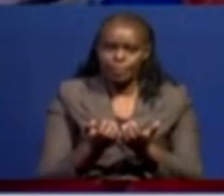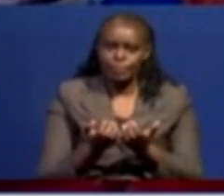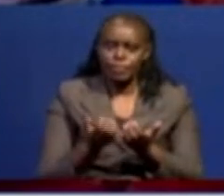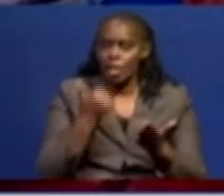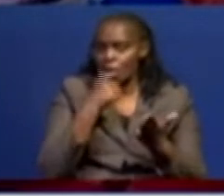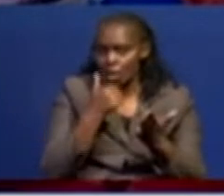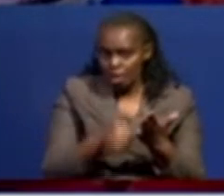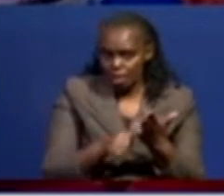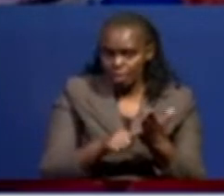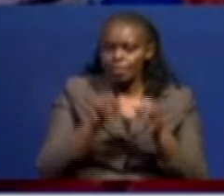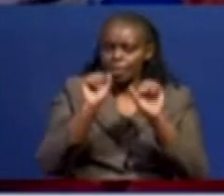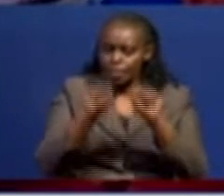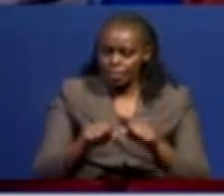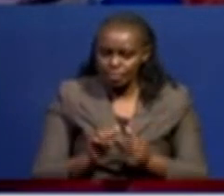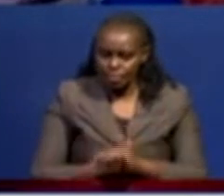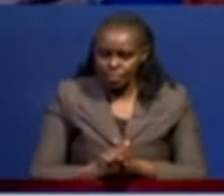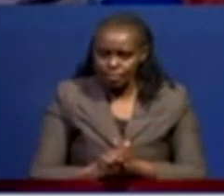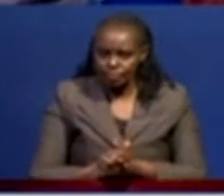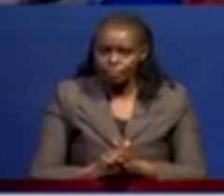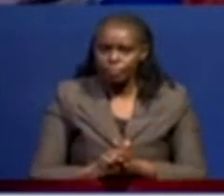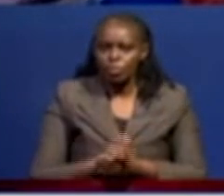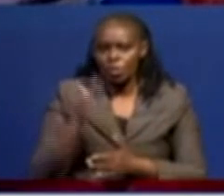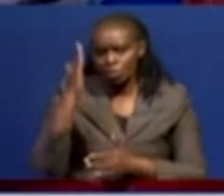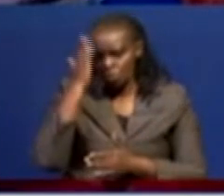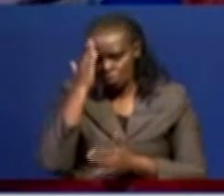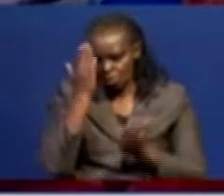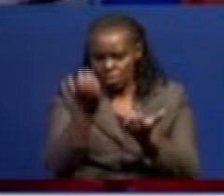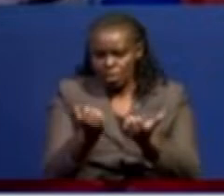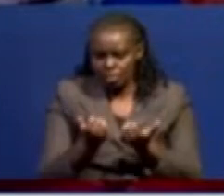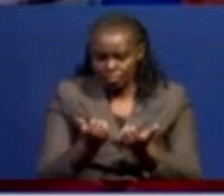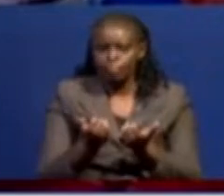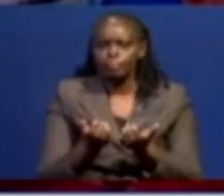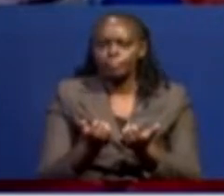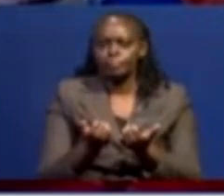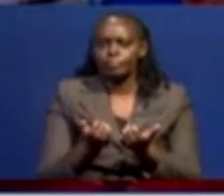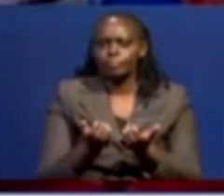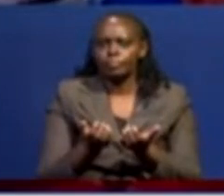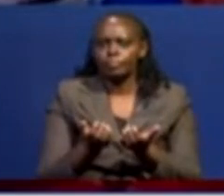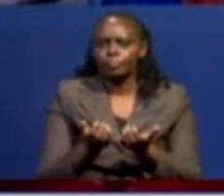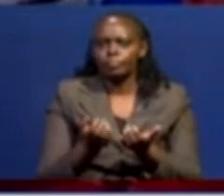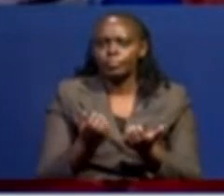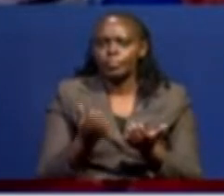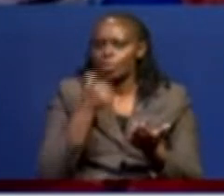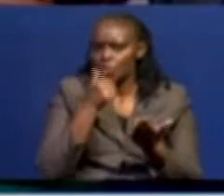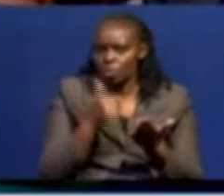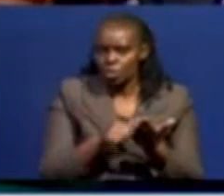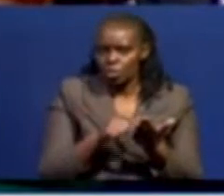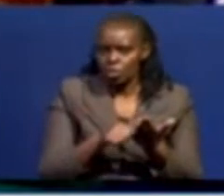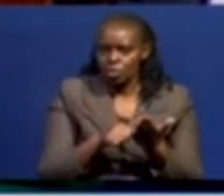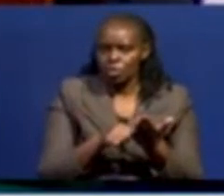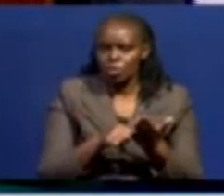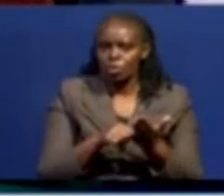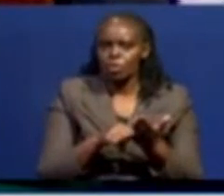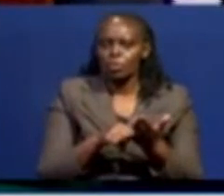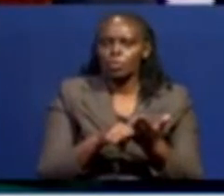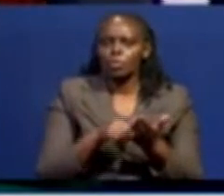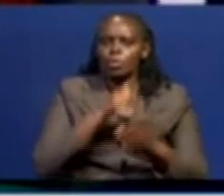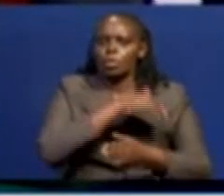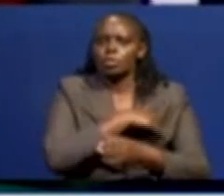that letter? Yes. How did they acknowledge receipt? The office of the Chief of